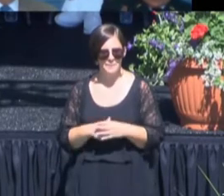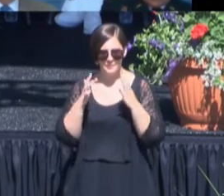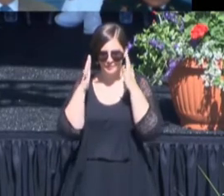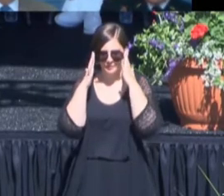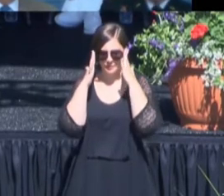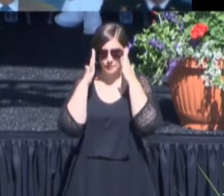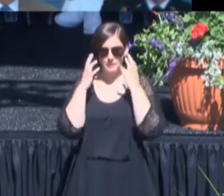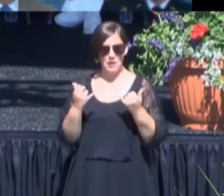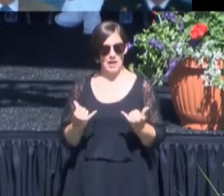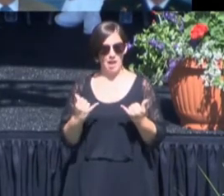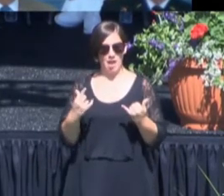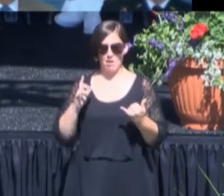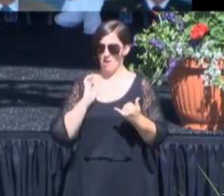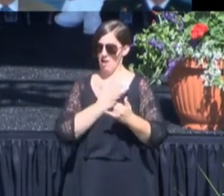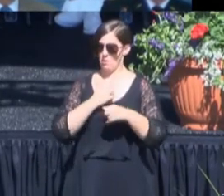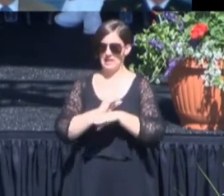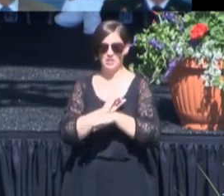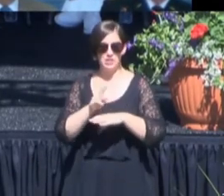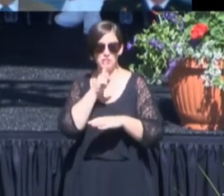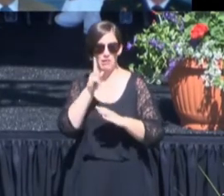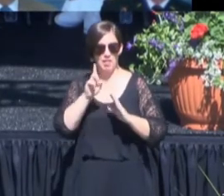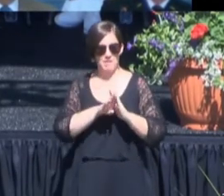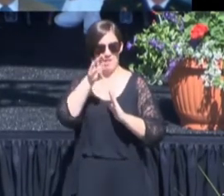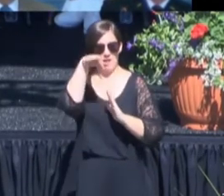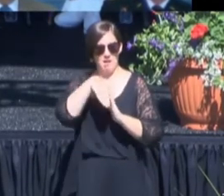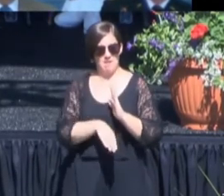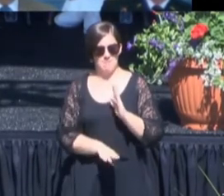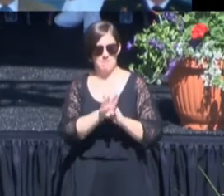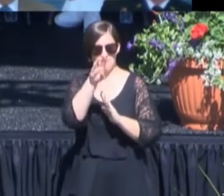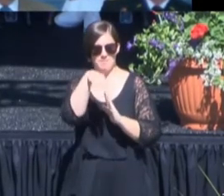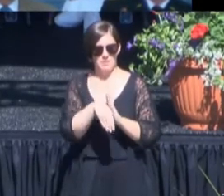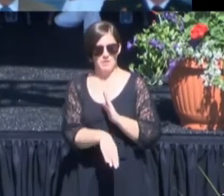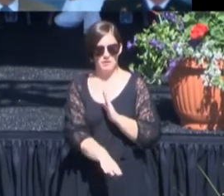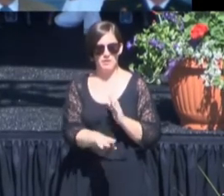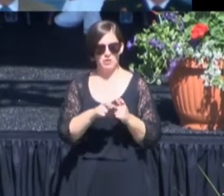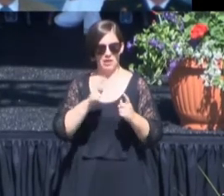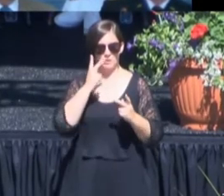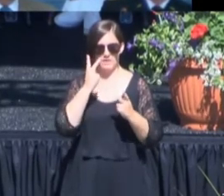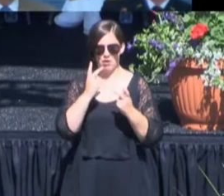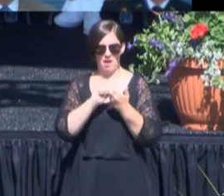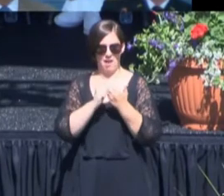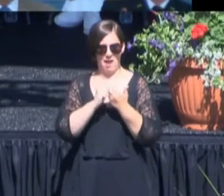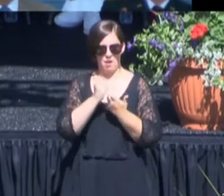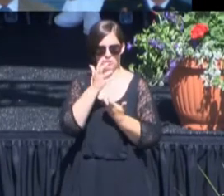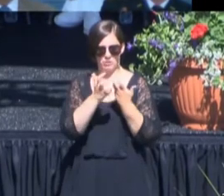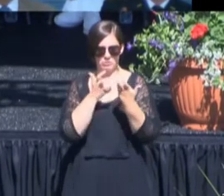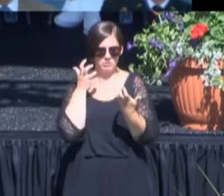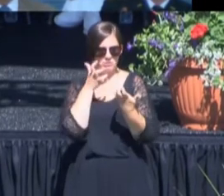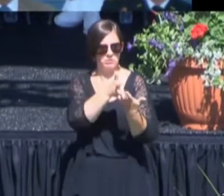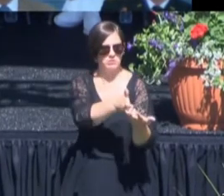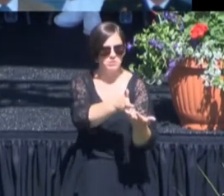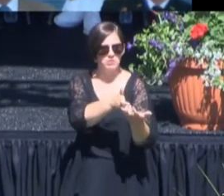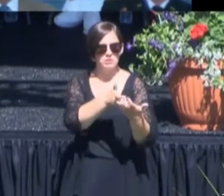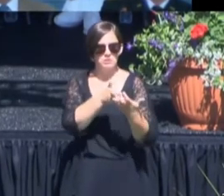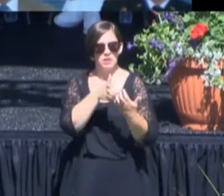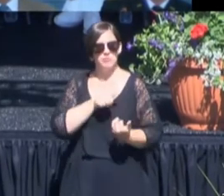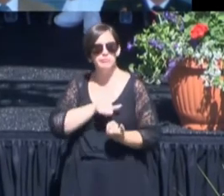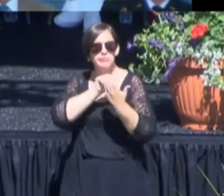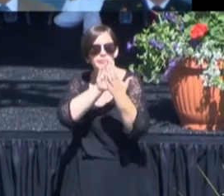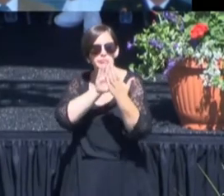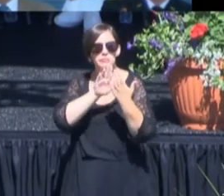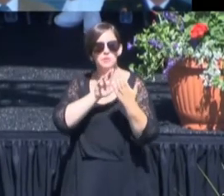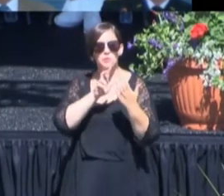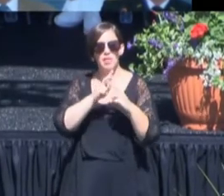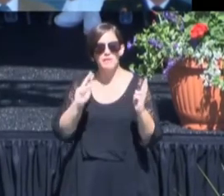in dynamic flux, being tested as never before while finding its way into the 21st century and confronted by a